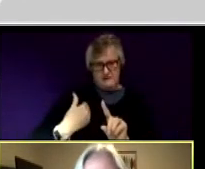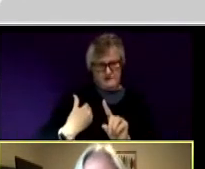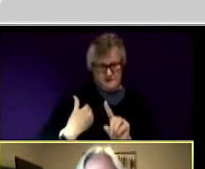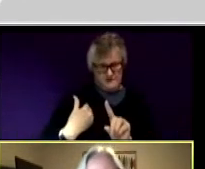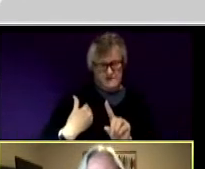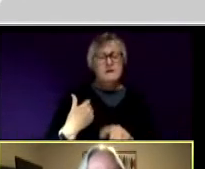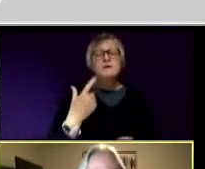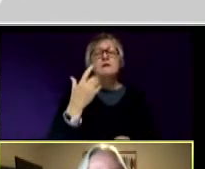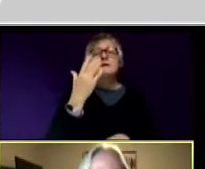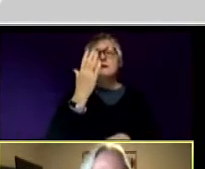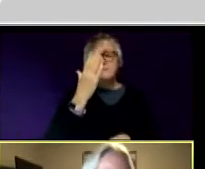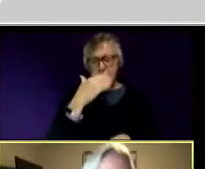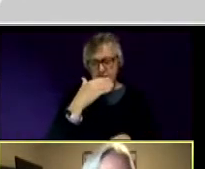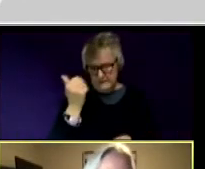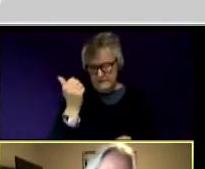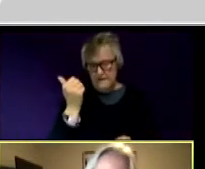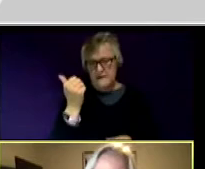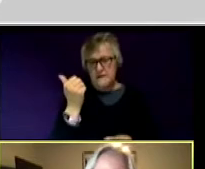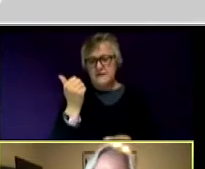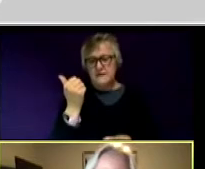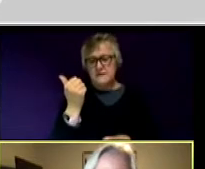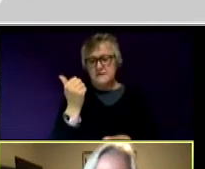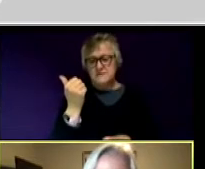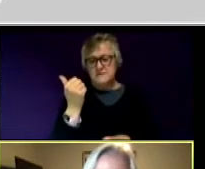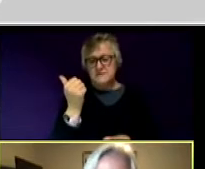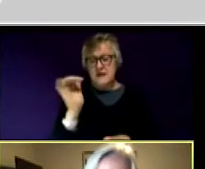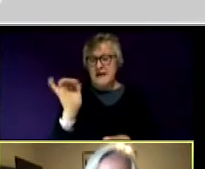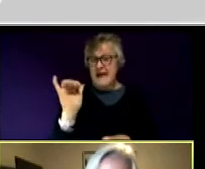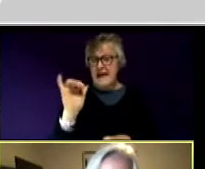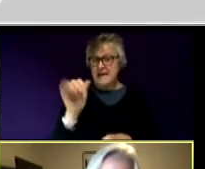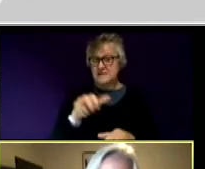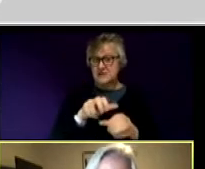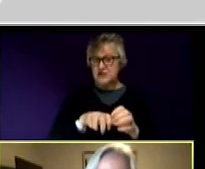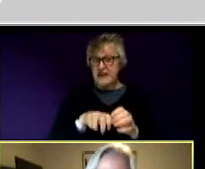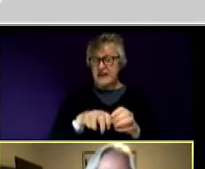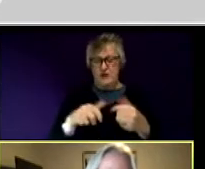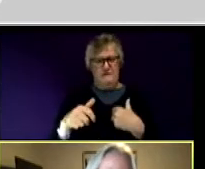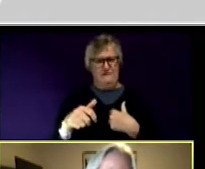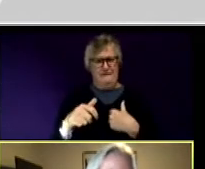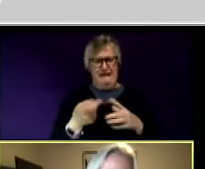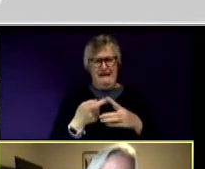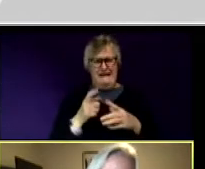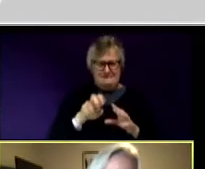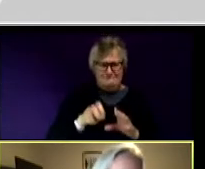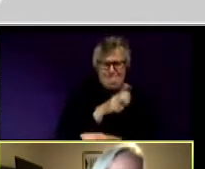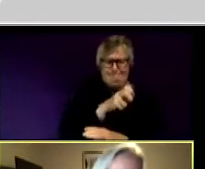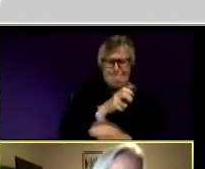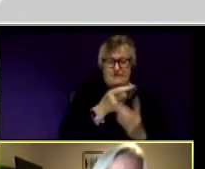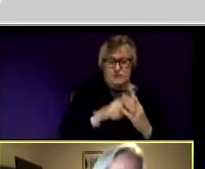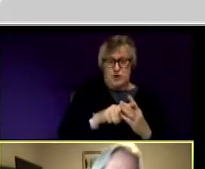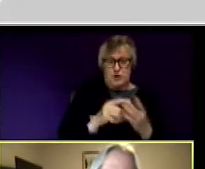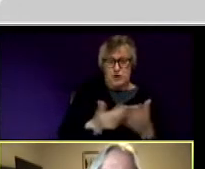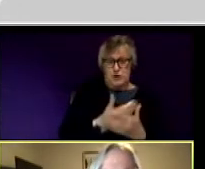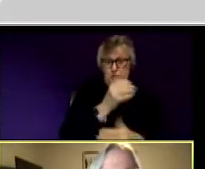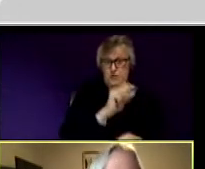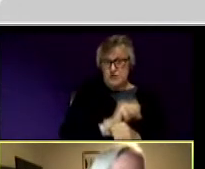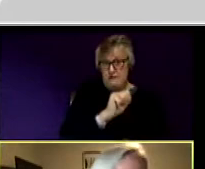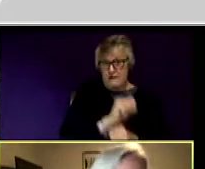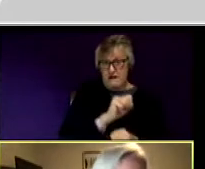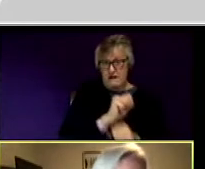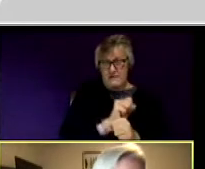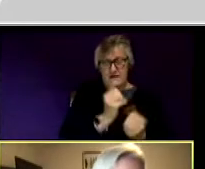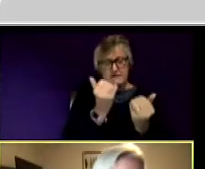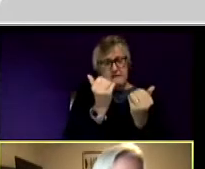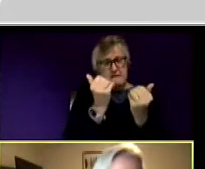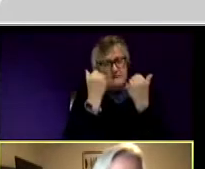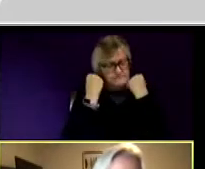because as the chair, I started a new job and it has taken a little bit more of my time